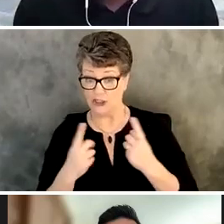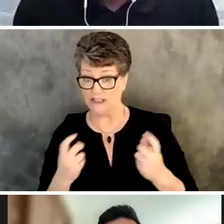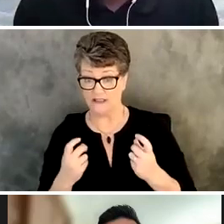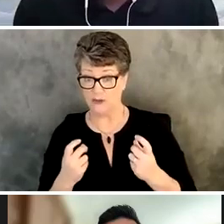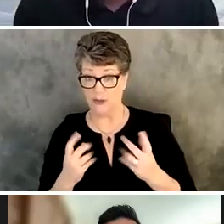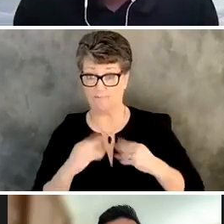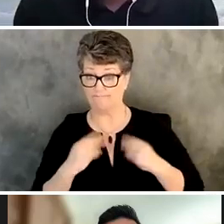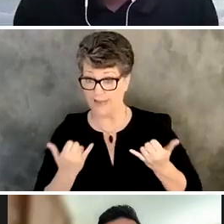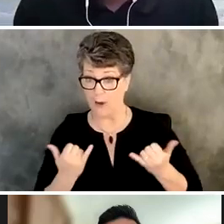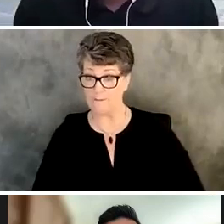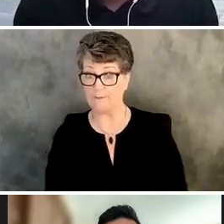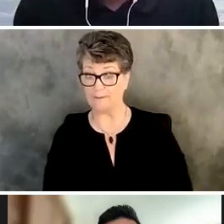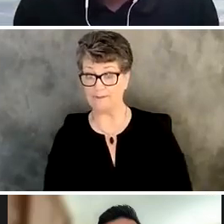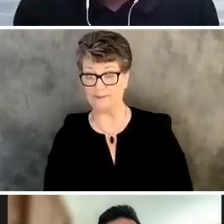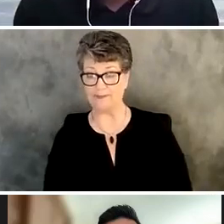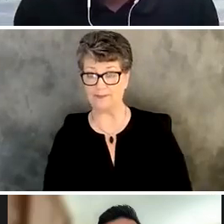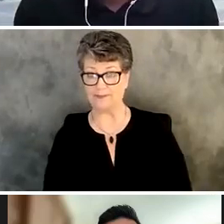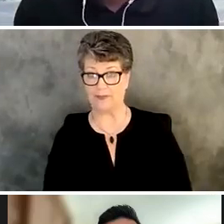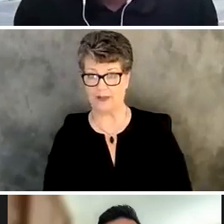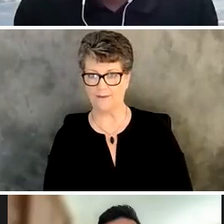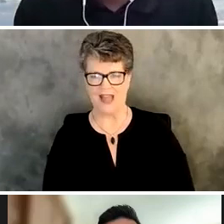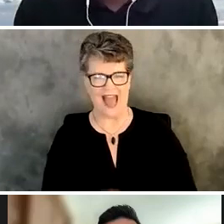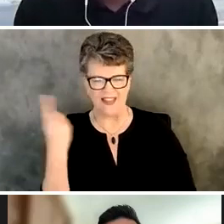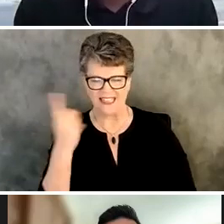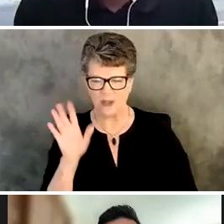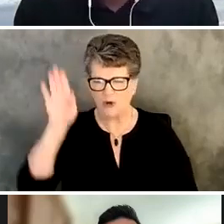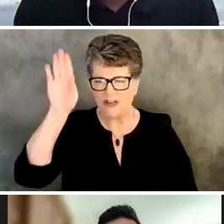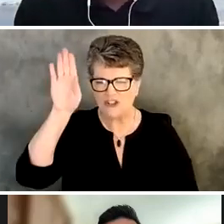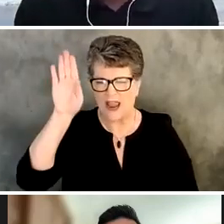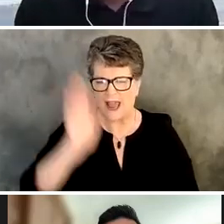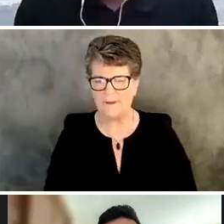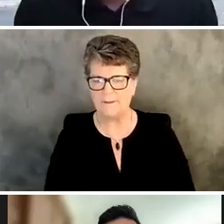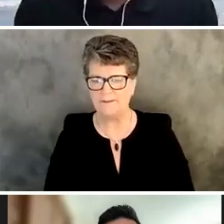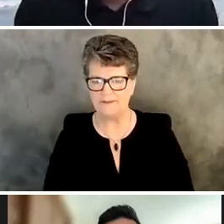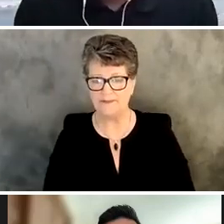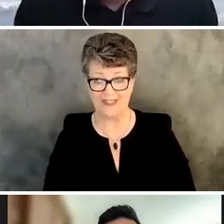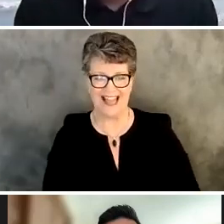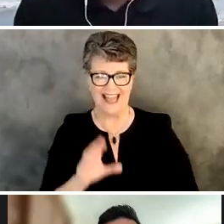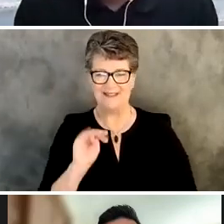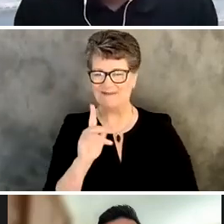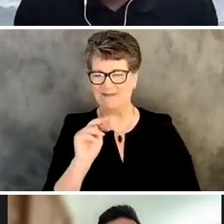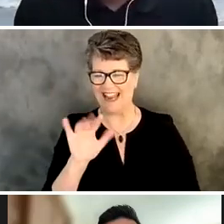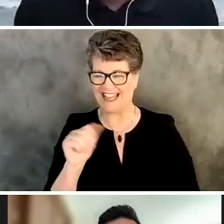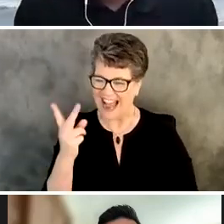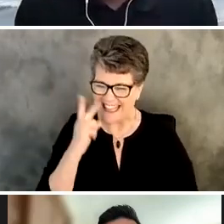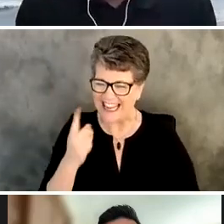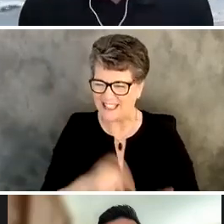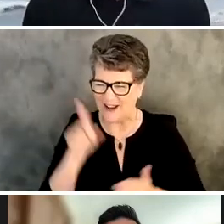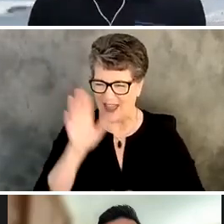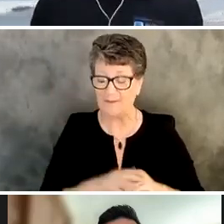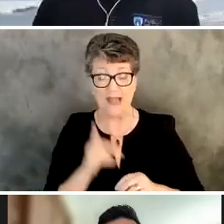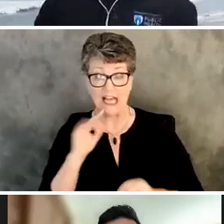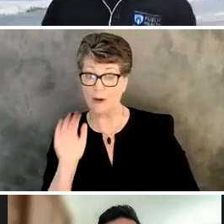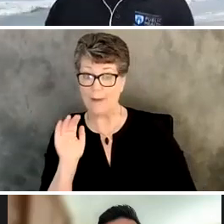And I think someone raised their hand. They did. I saw that. So as a